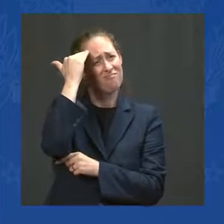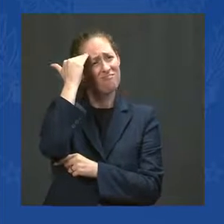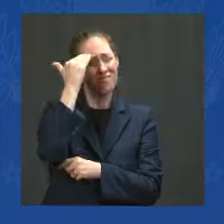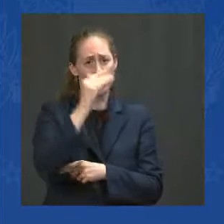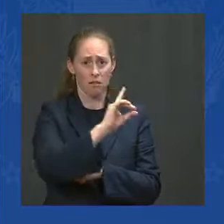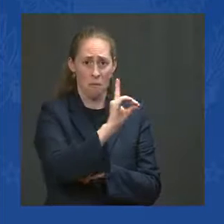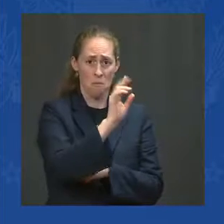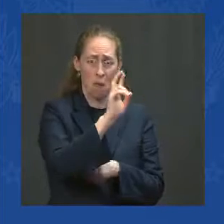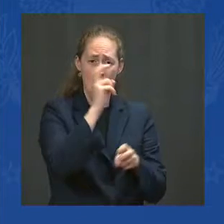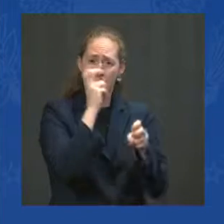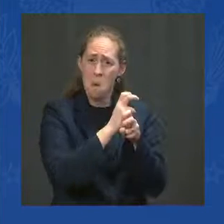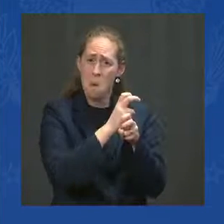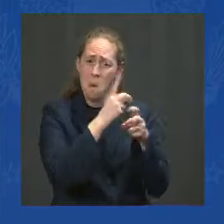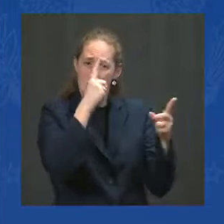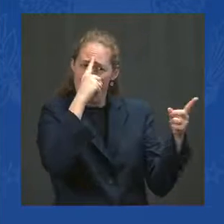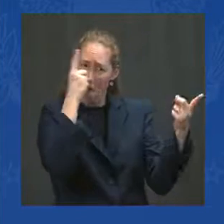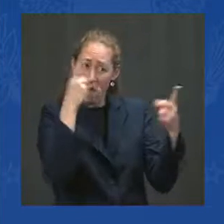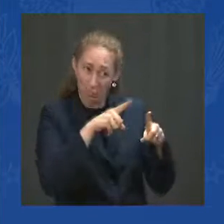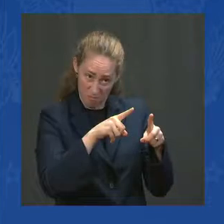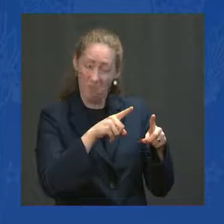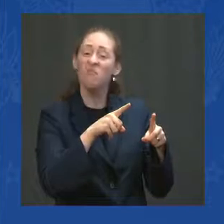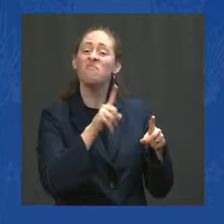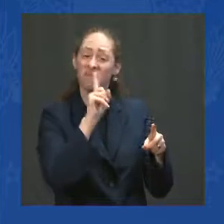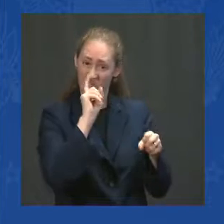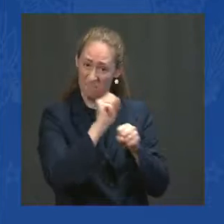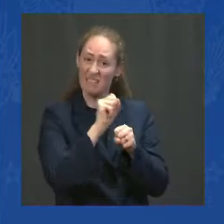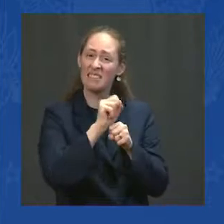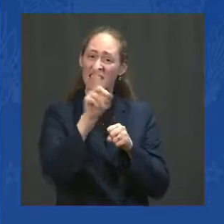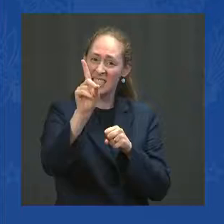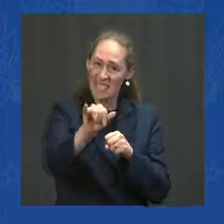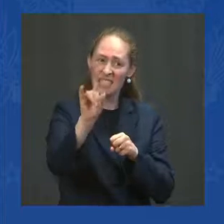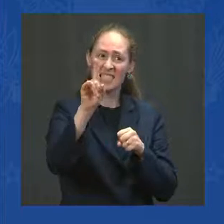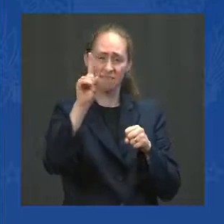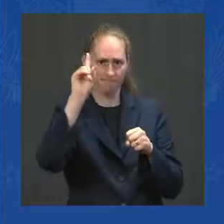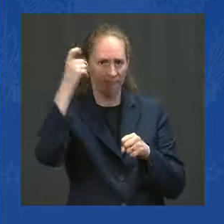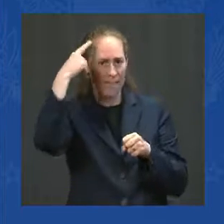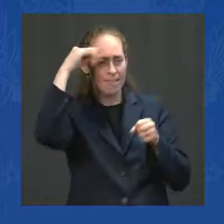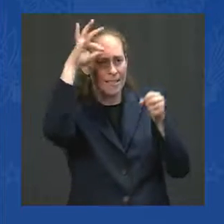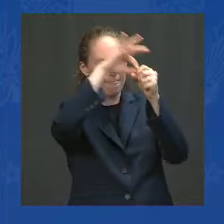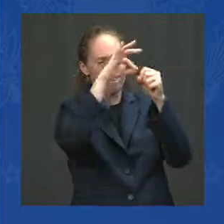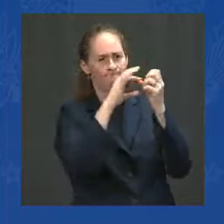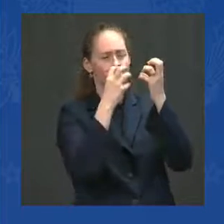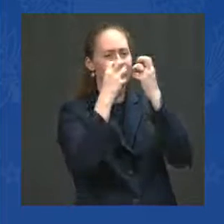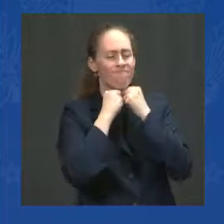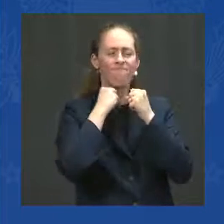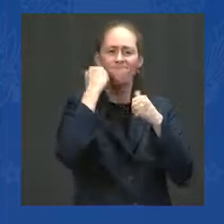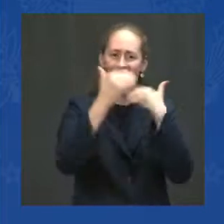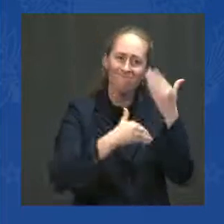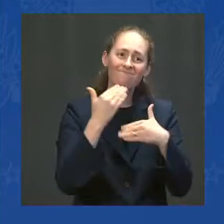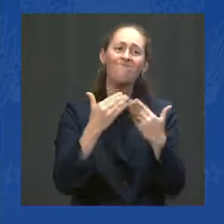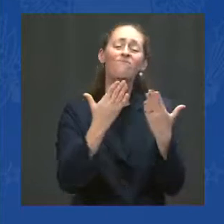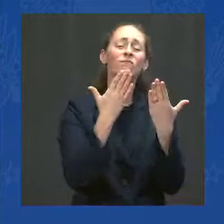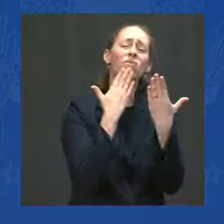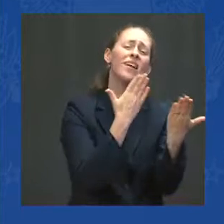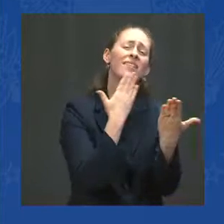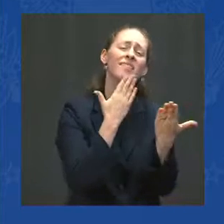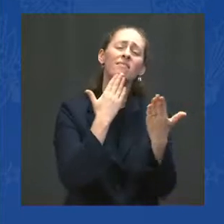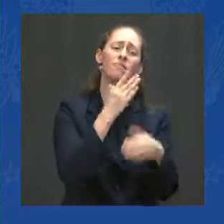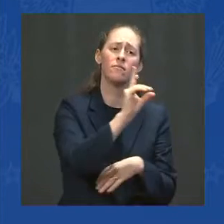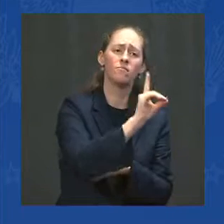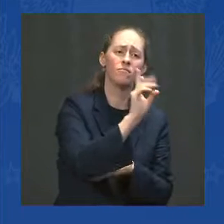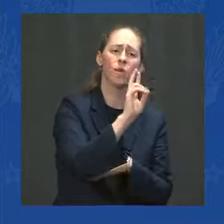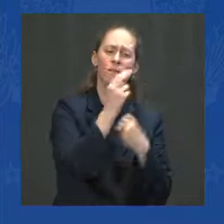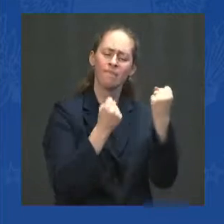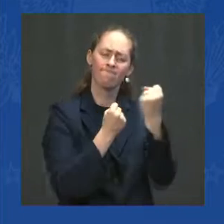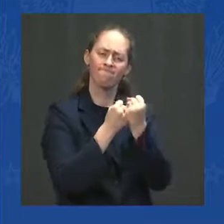for democracy to be able to function. So I want to thank everyone on both sides of the aisle for supporting this bill.